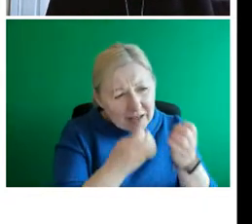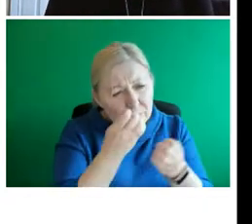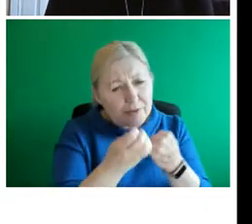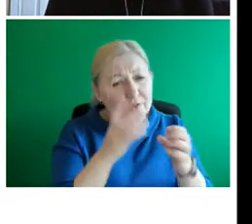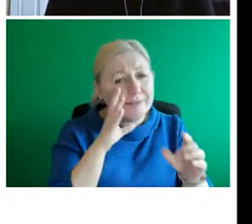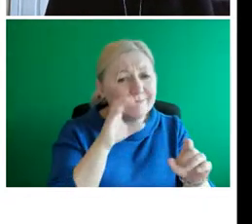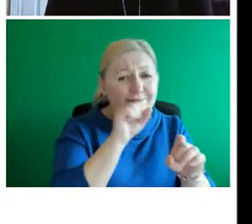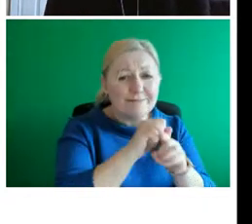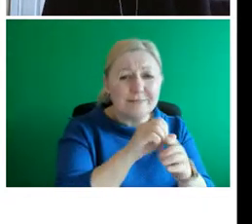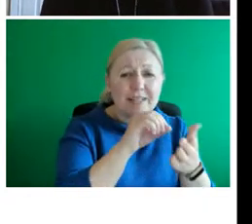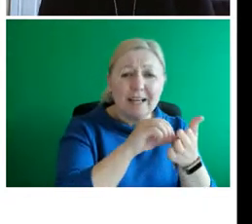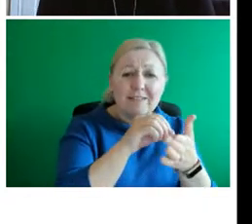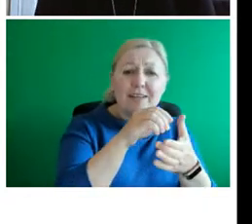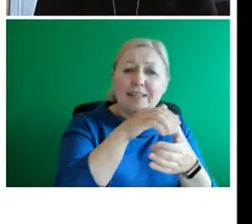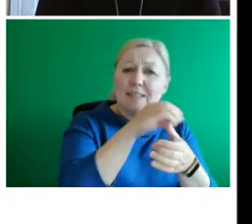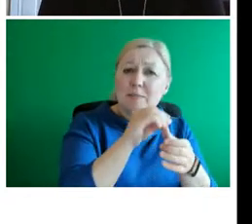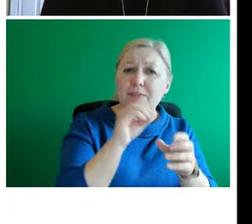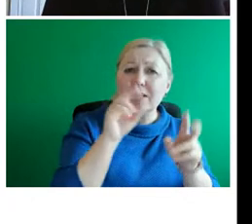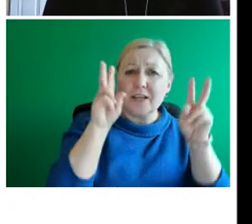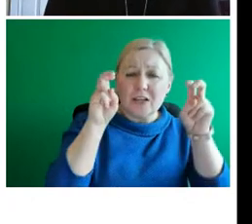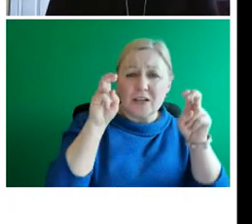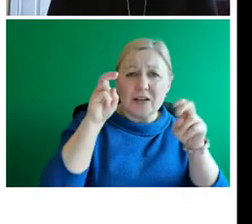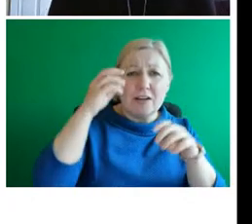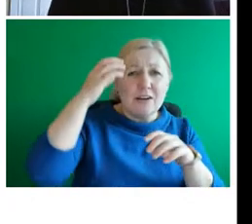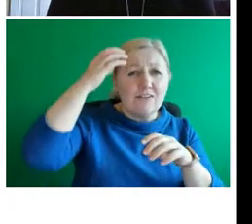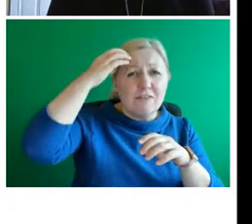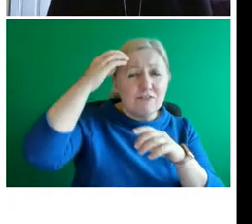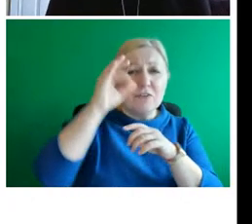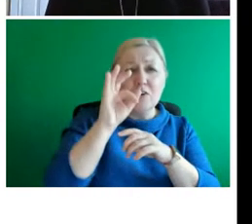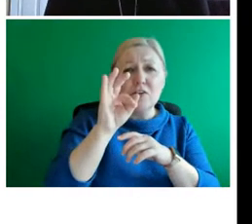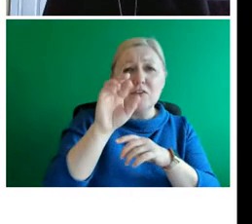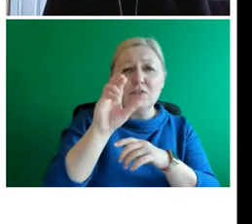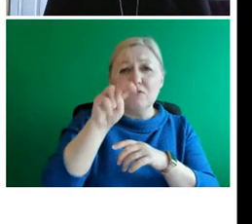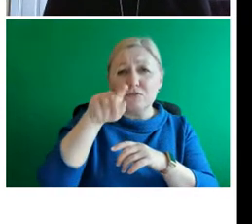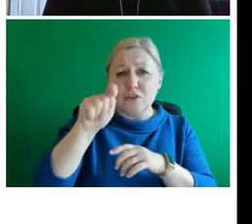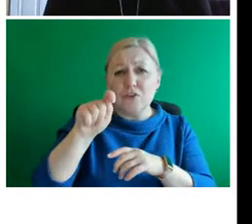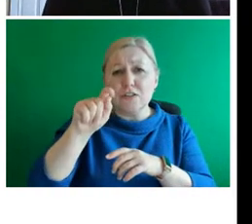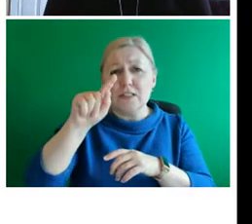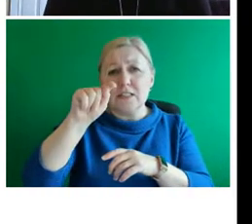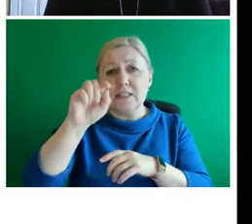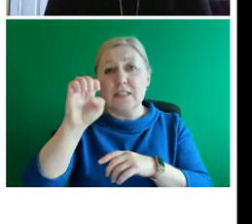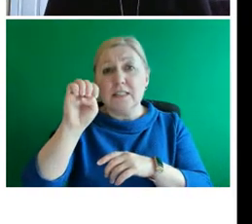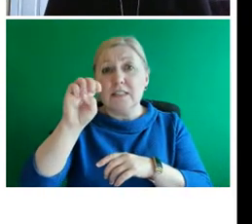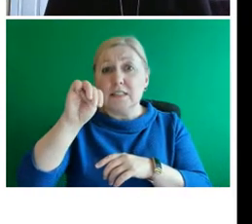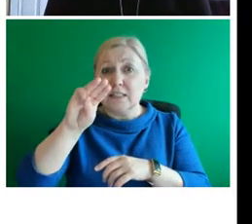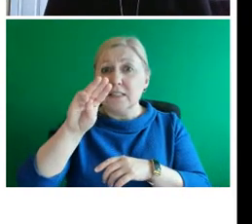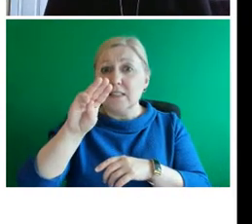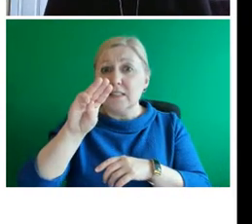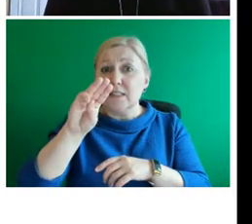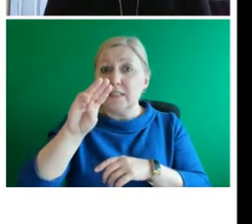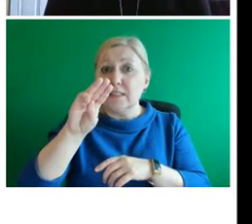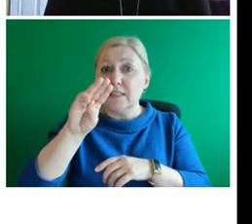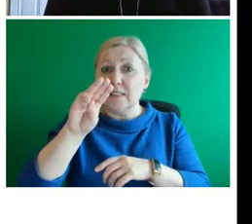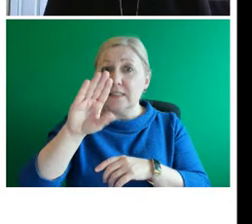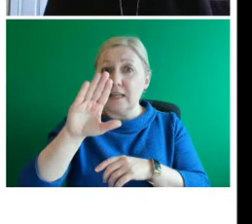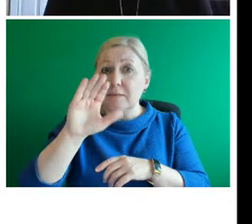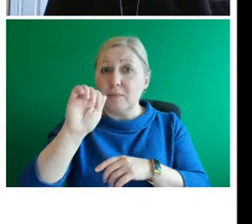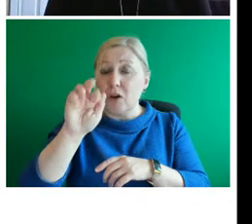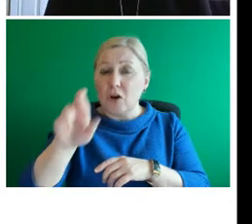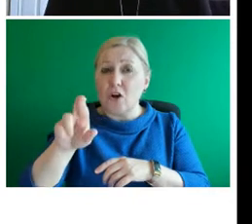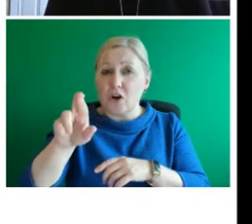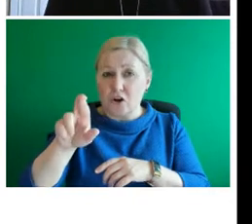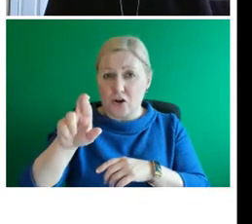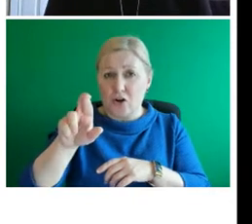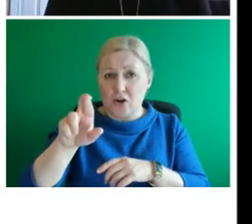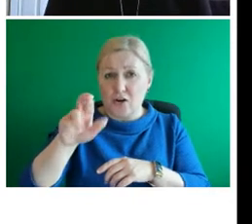Cormac. So I'm delighted to say that the outcome for this man is that he does remain at home, and his daughter is